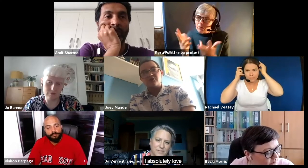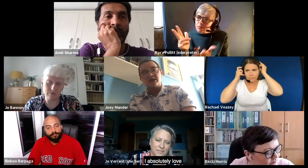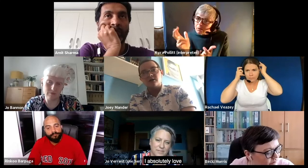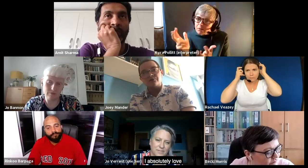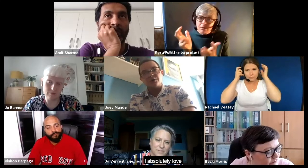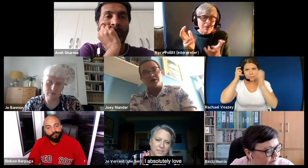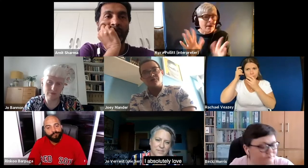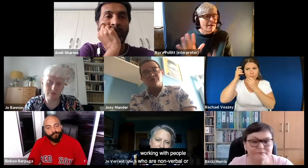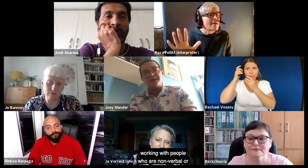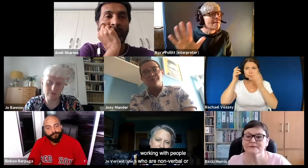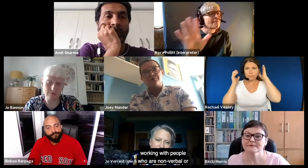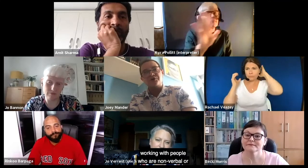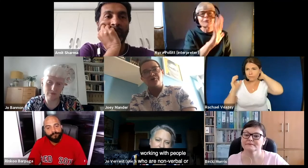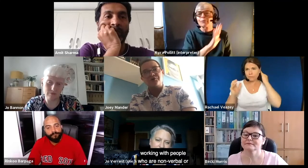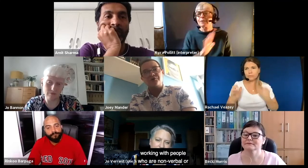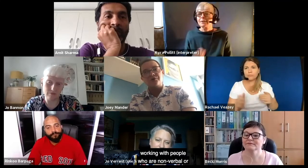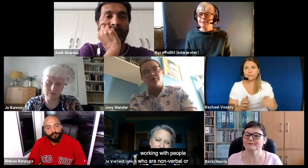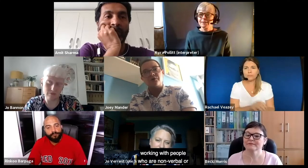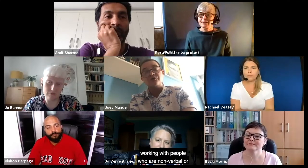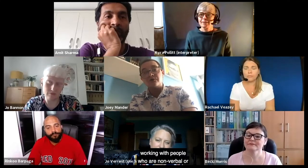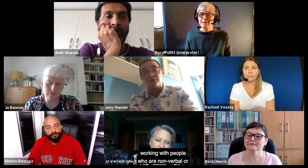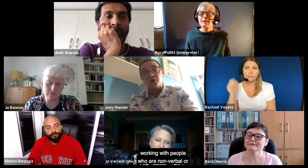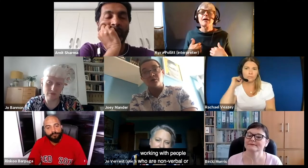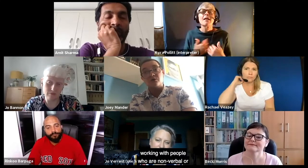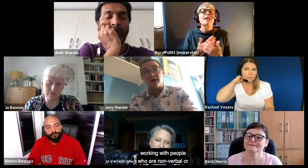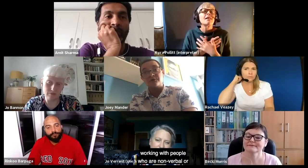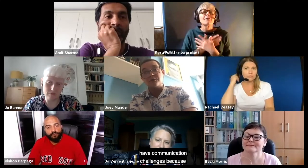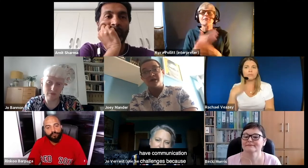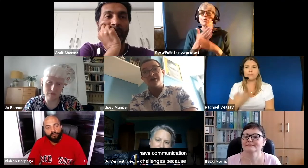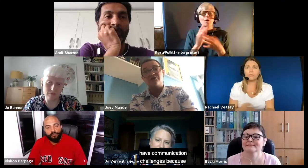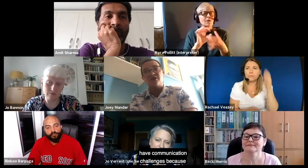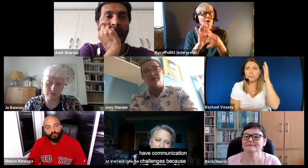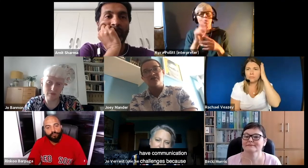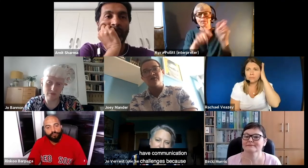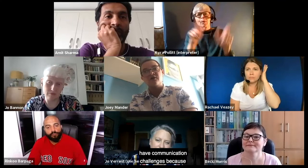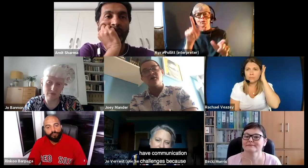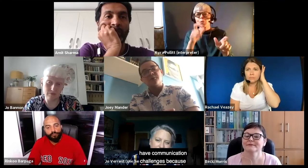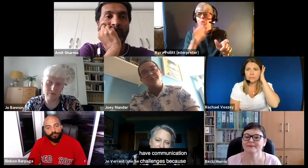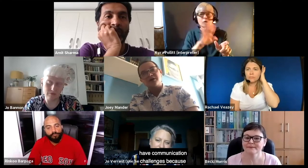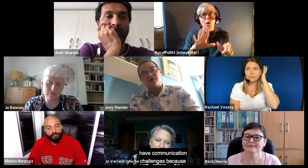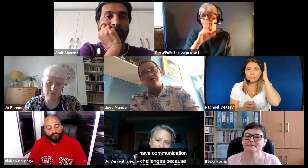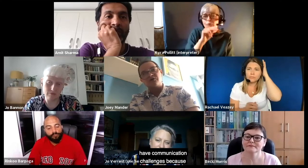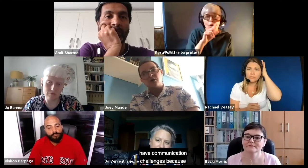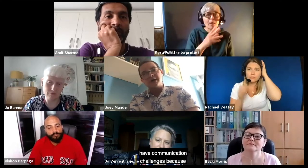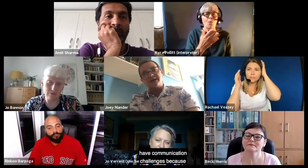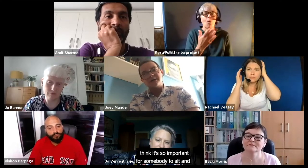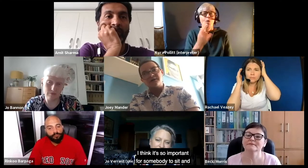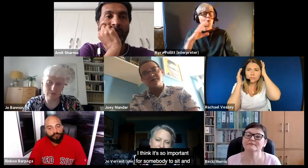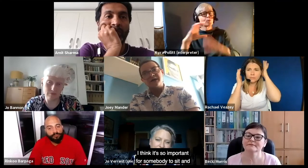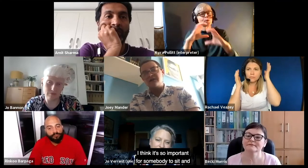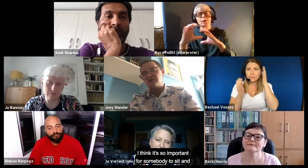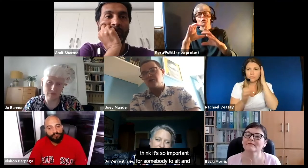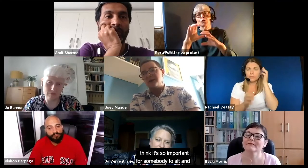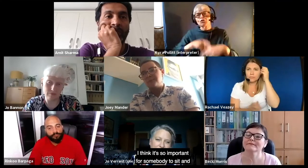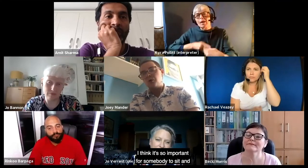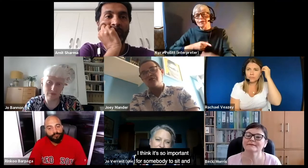I absolutely love working with people who are nonverbal or have communication challenges, because I